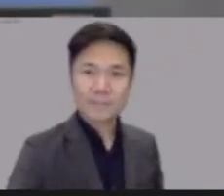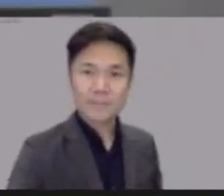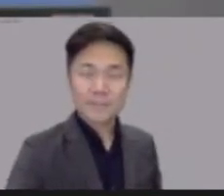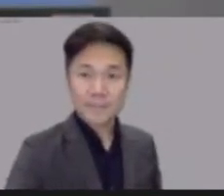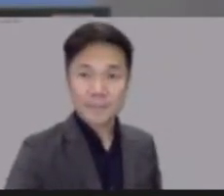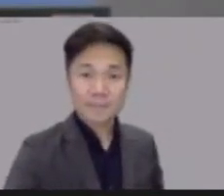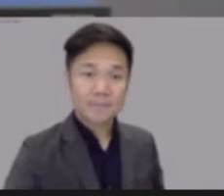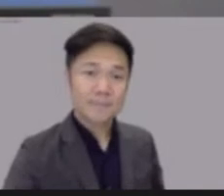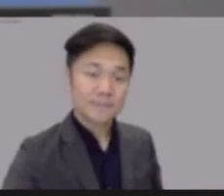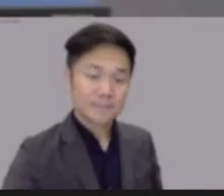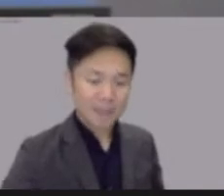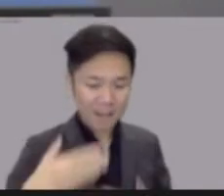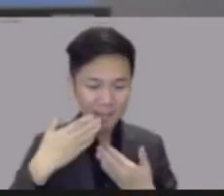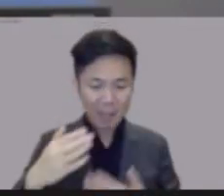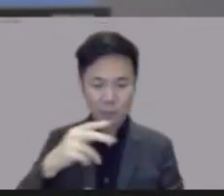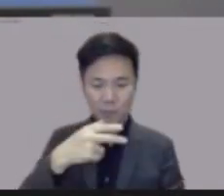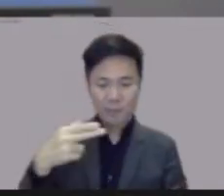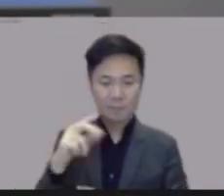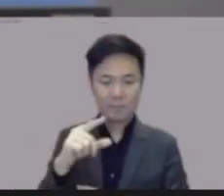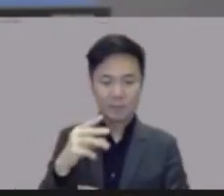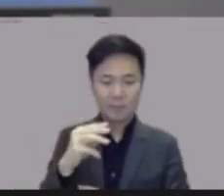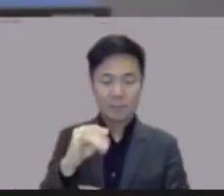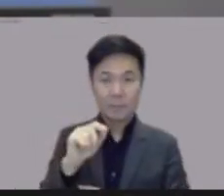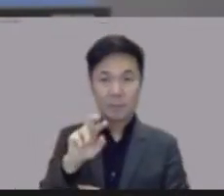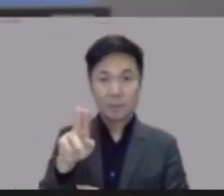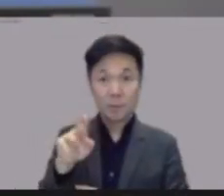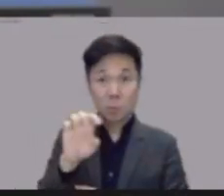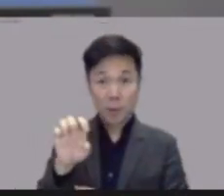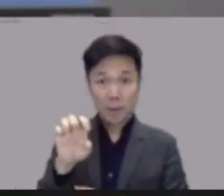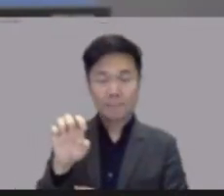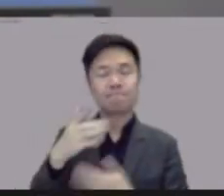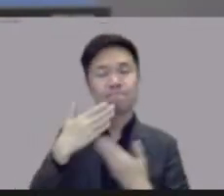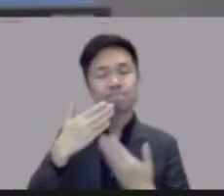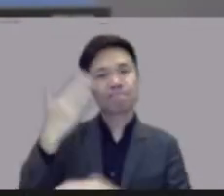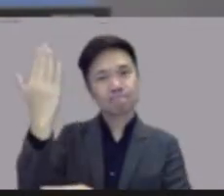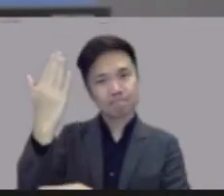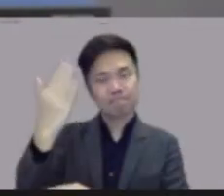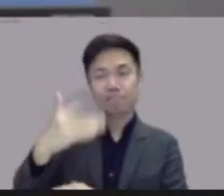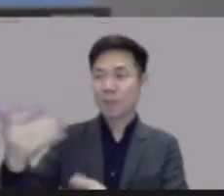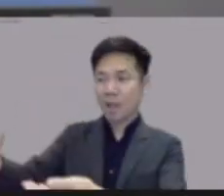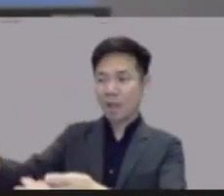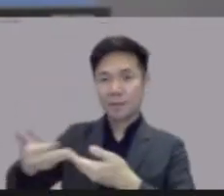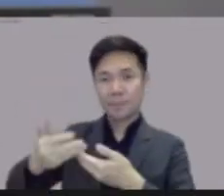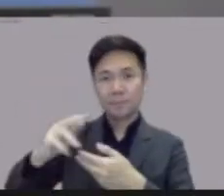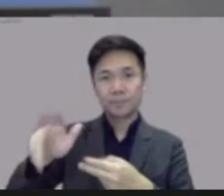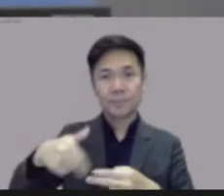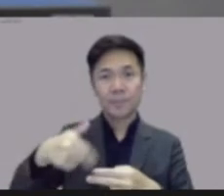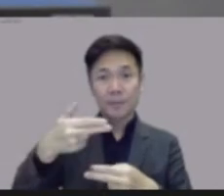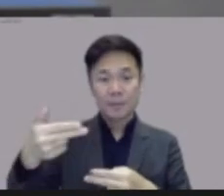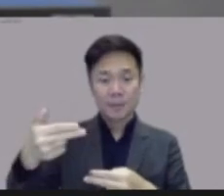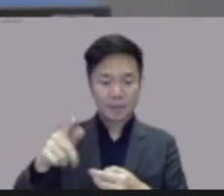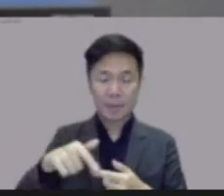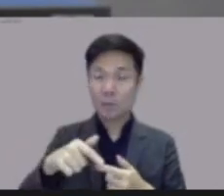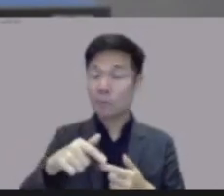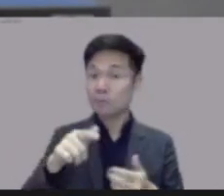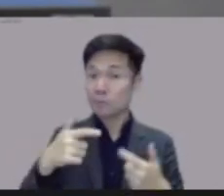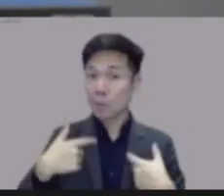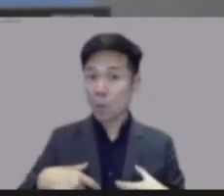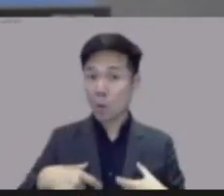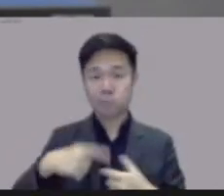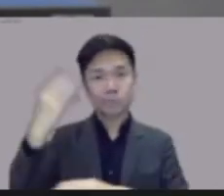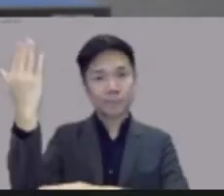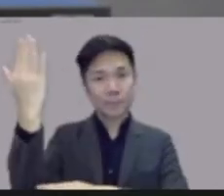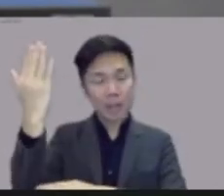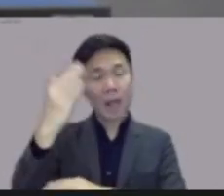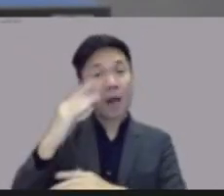I would now like to invite the Secretariat to make a presentation on the issues concerning protecting our planet through Regional cooperation and